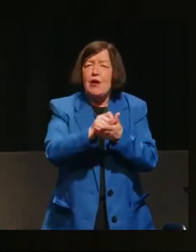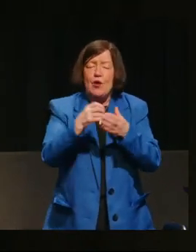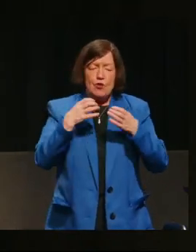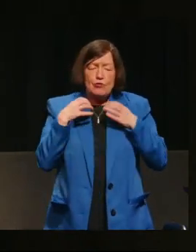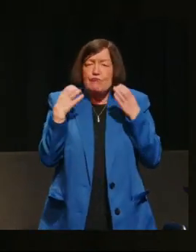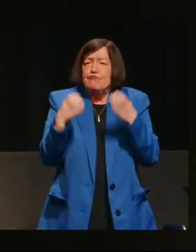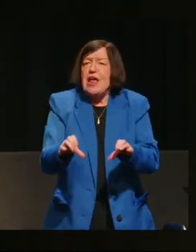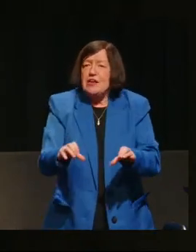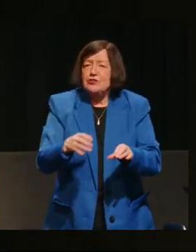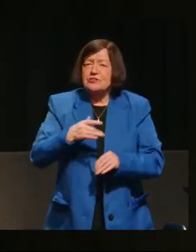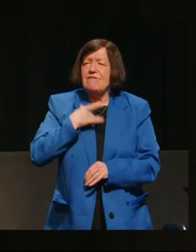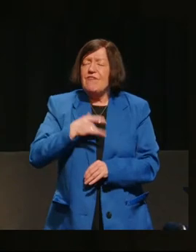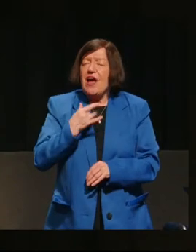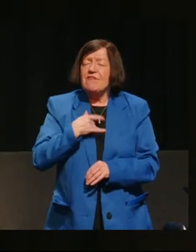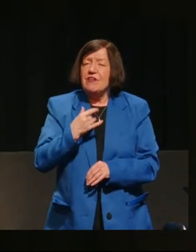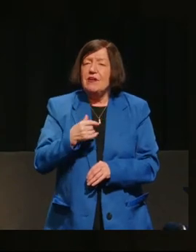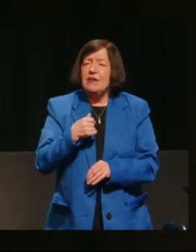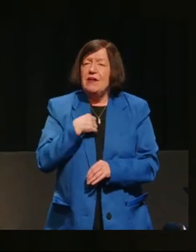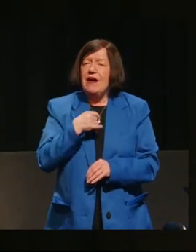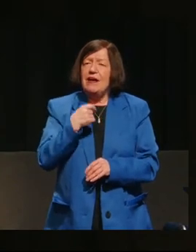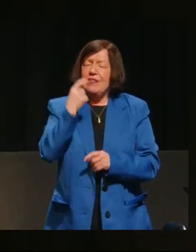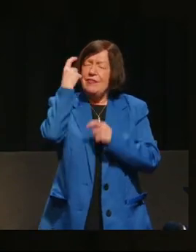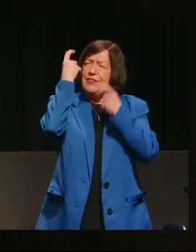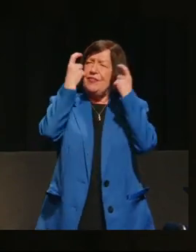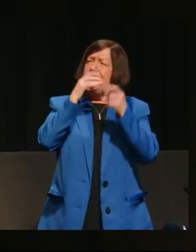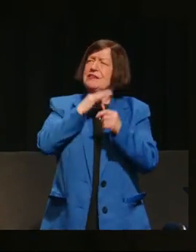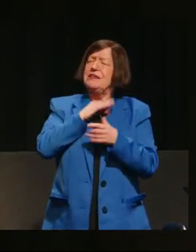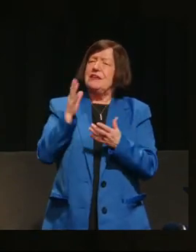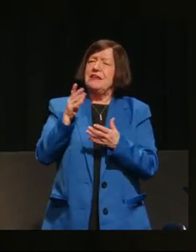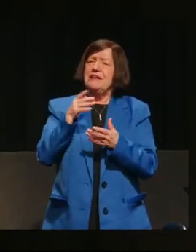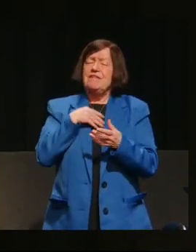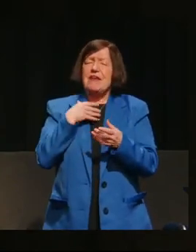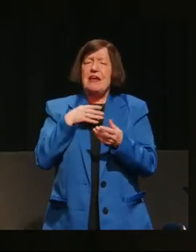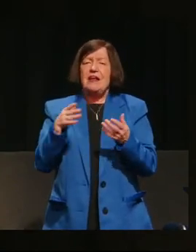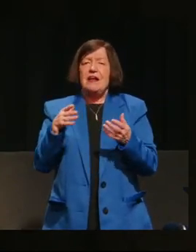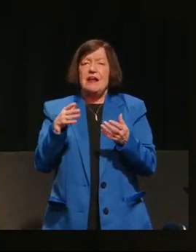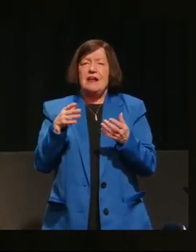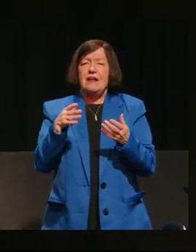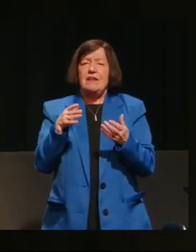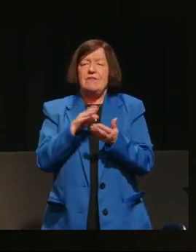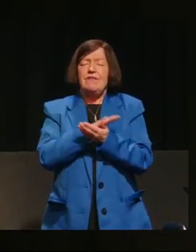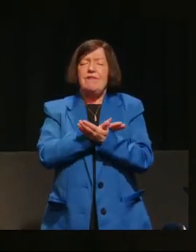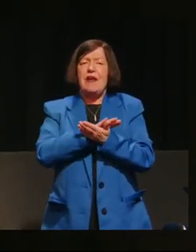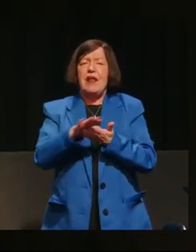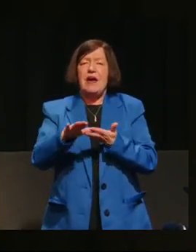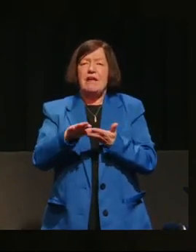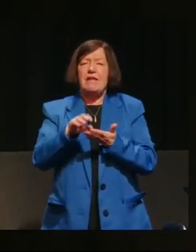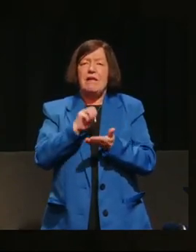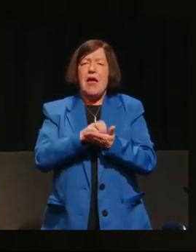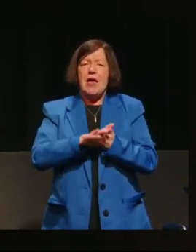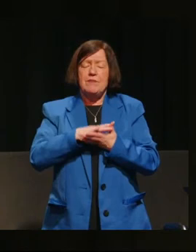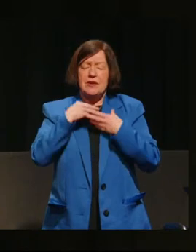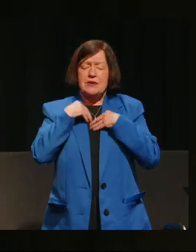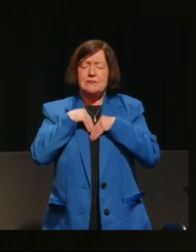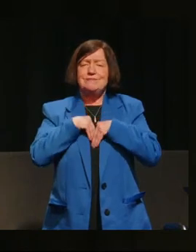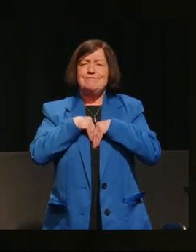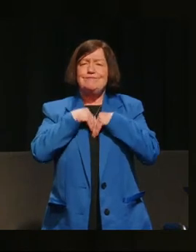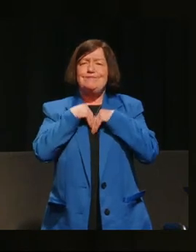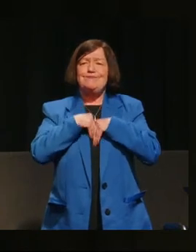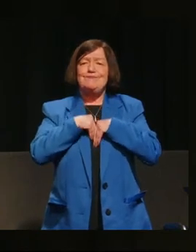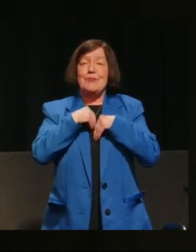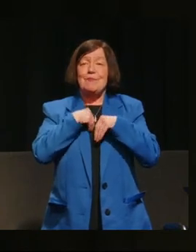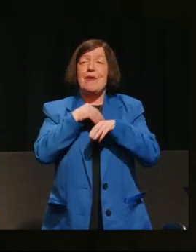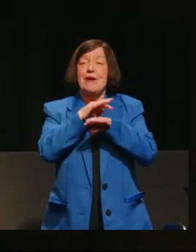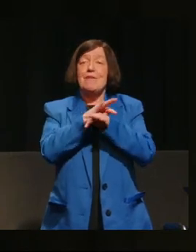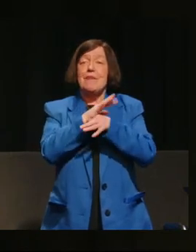courageous survivors? I ask myself this, feeling completely flat and empty. It is because my